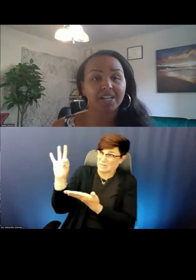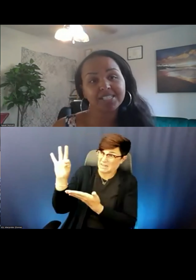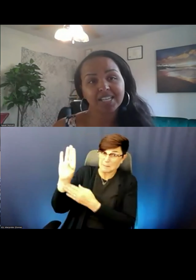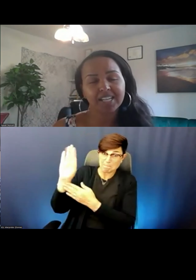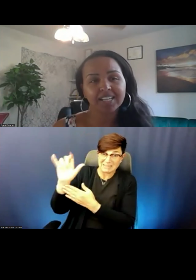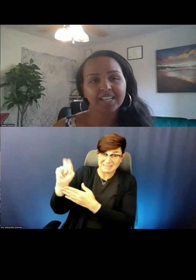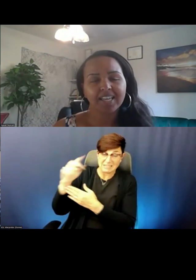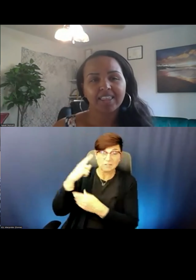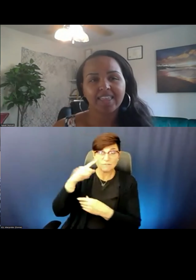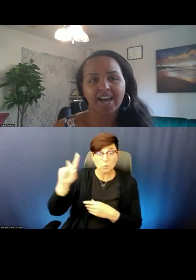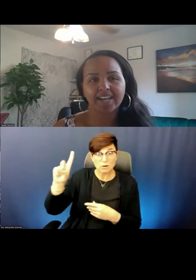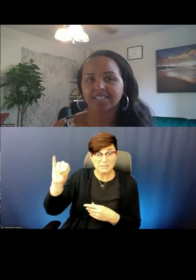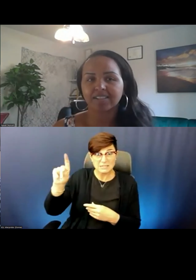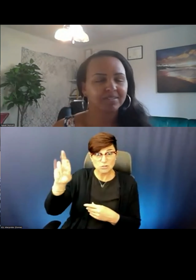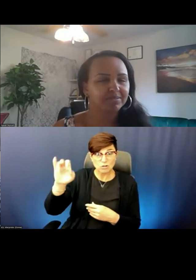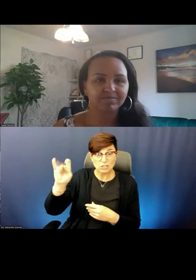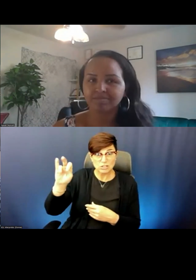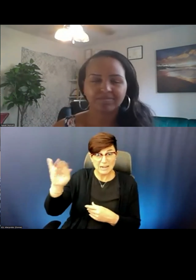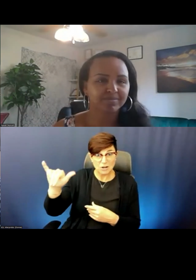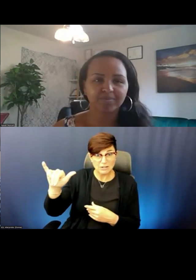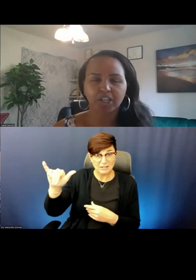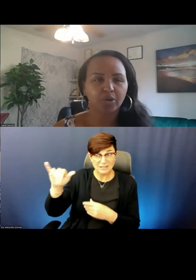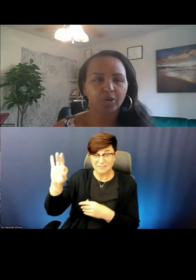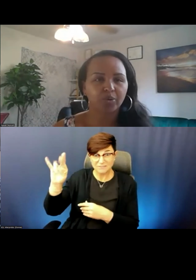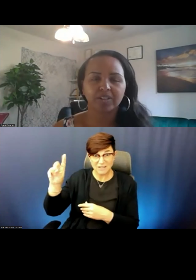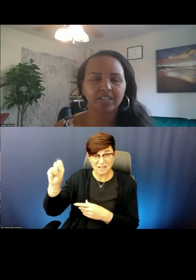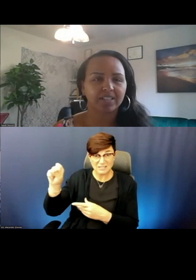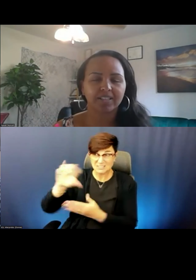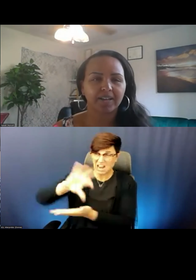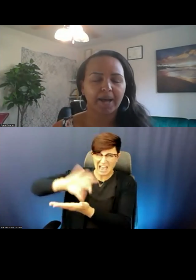discretionary funding, that